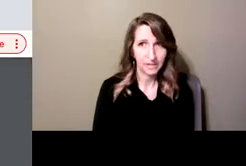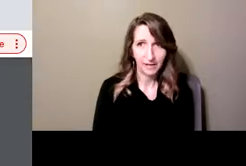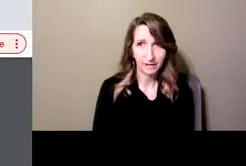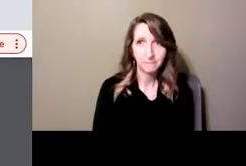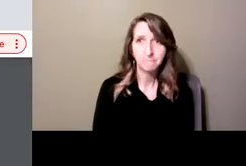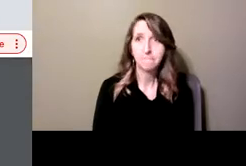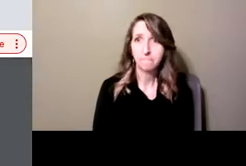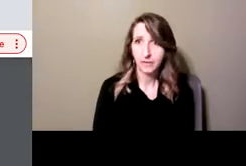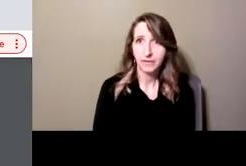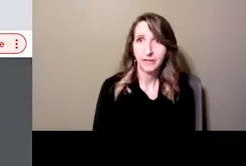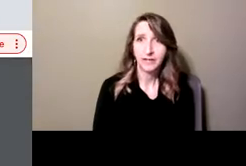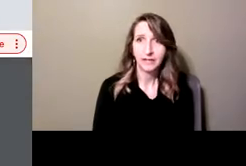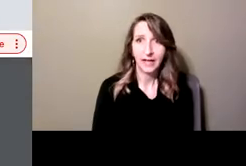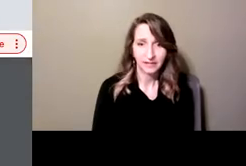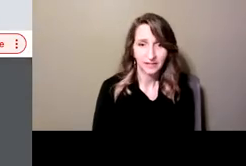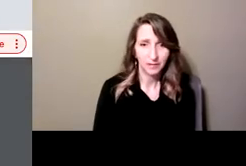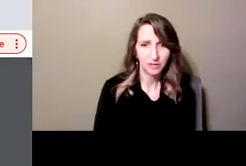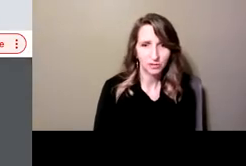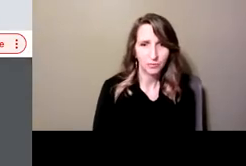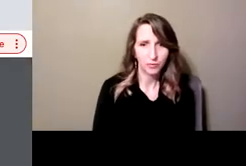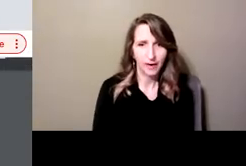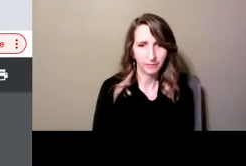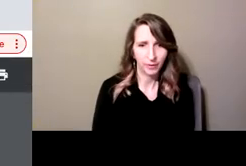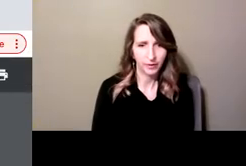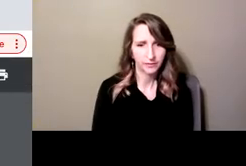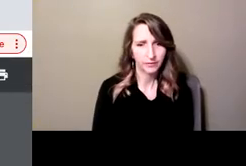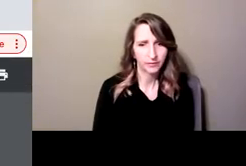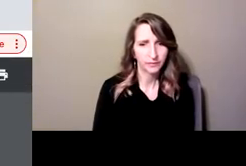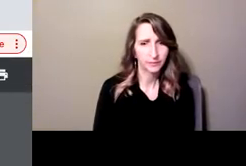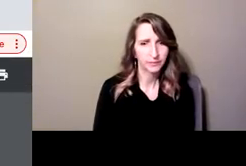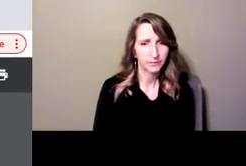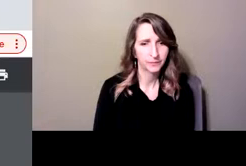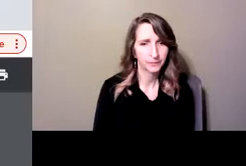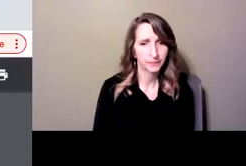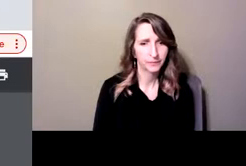Is that better? Yes, and maybe just remove the bottom part.